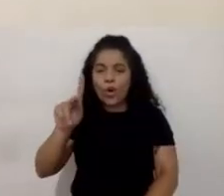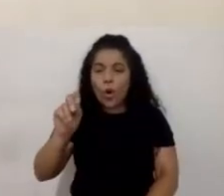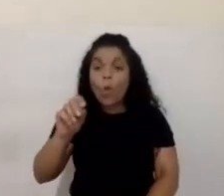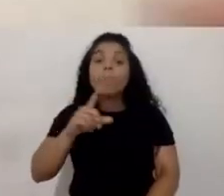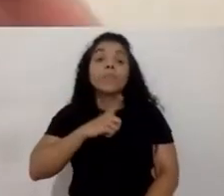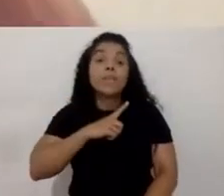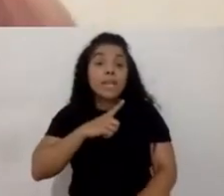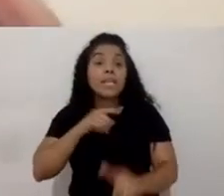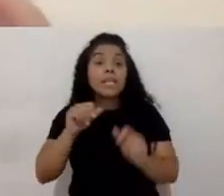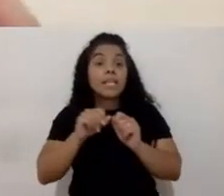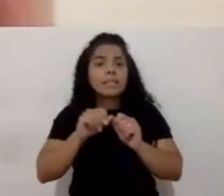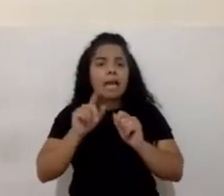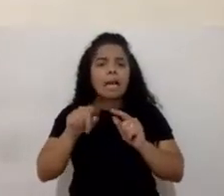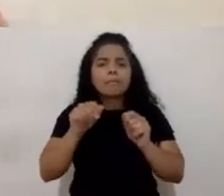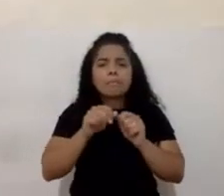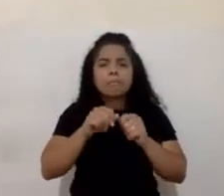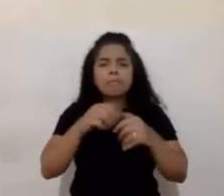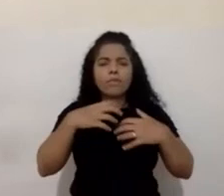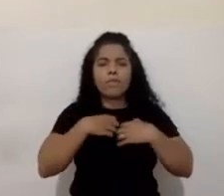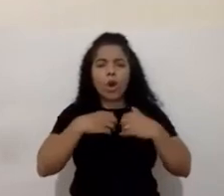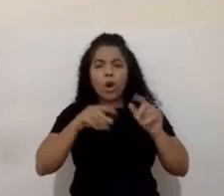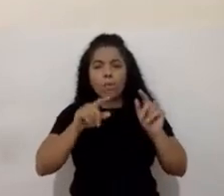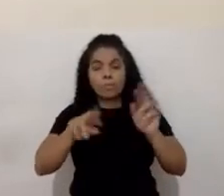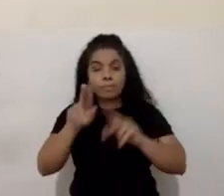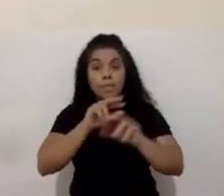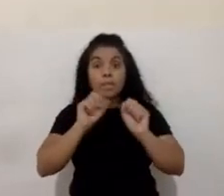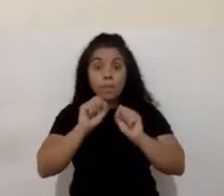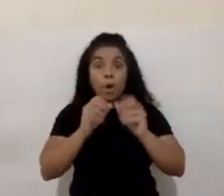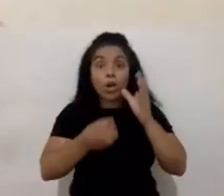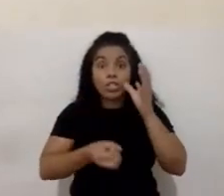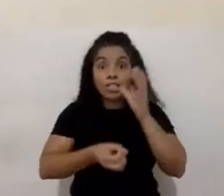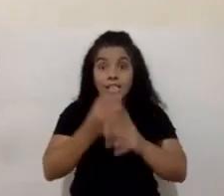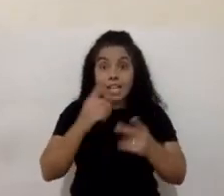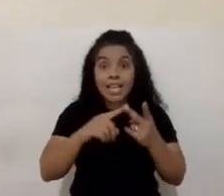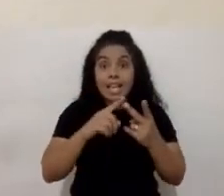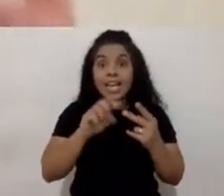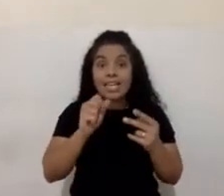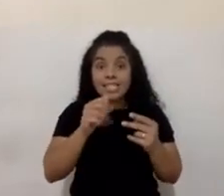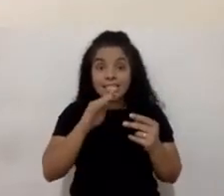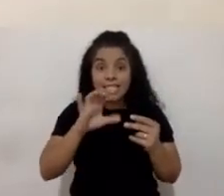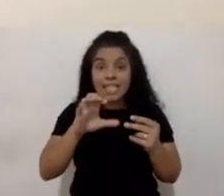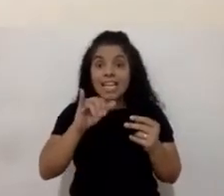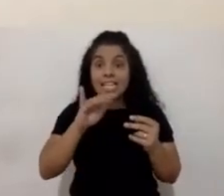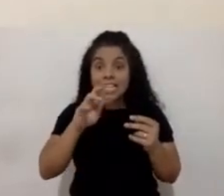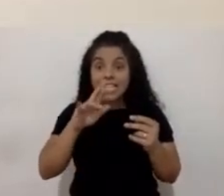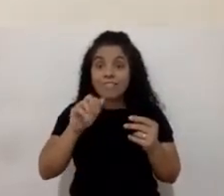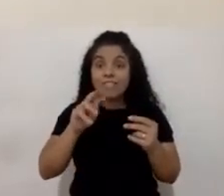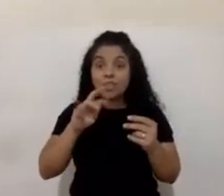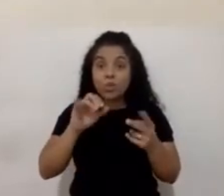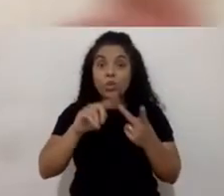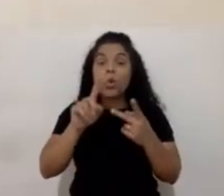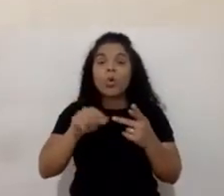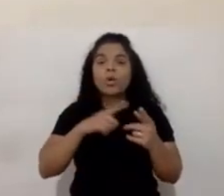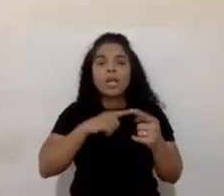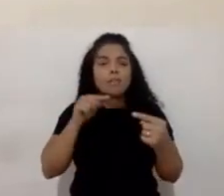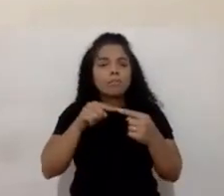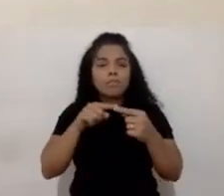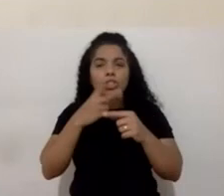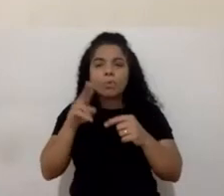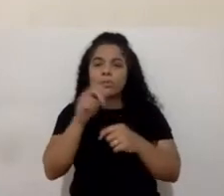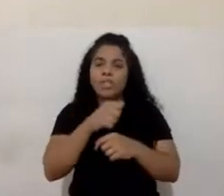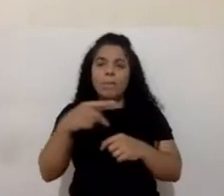create infrastructure stacks which say this is the infrastructure for that kind of application, and it will provision your pool of